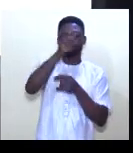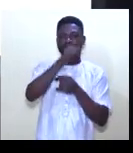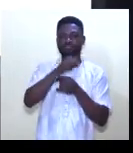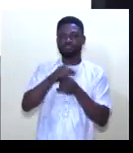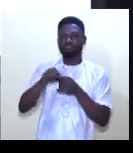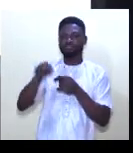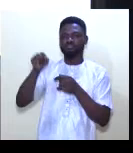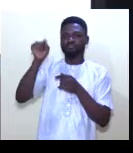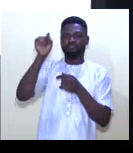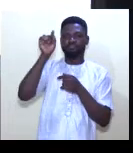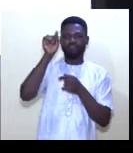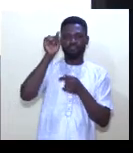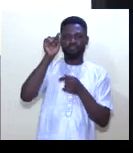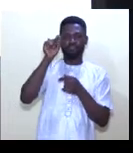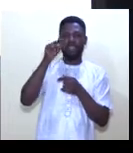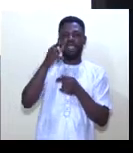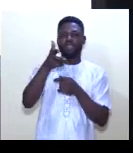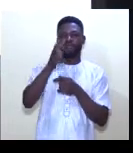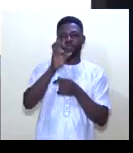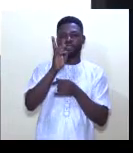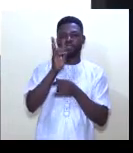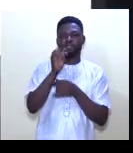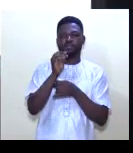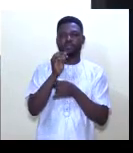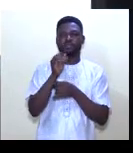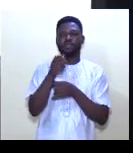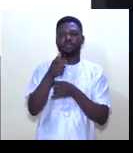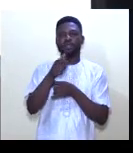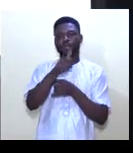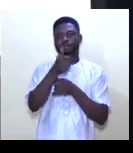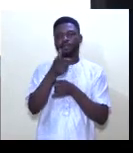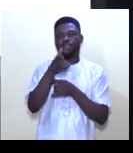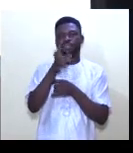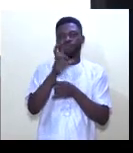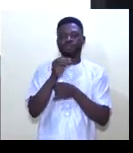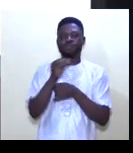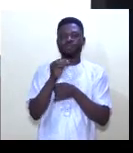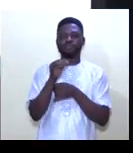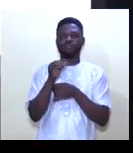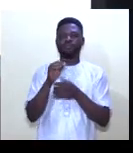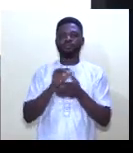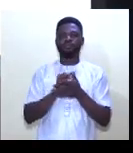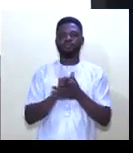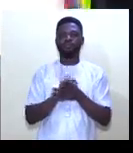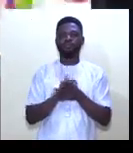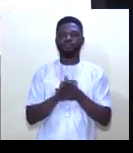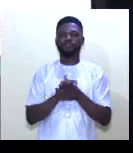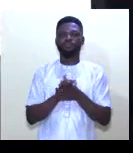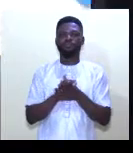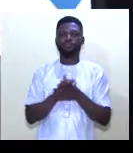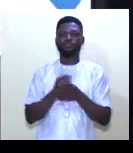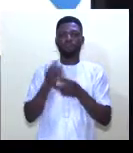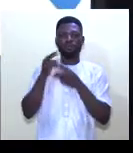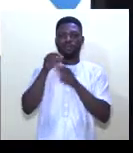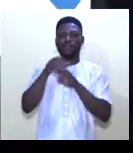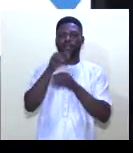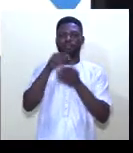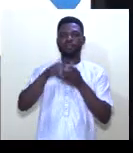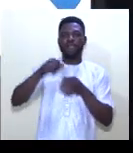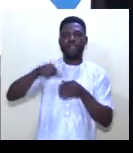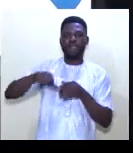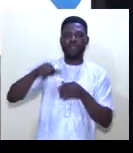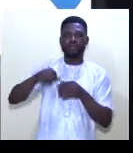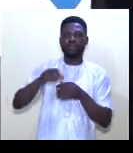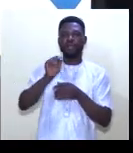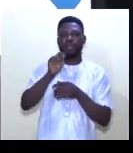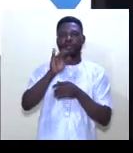goes in a circle round back to the starting point, 360, another 360, and so on like that. Now, look at